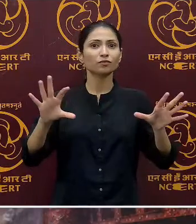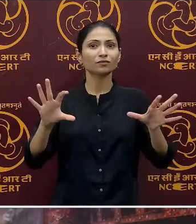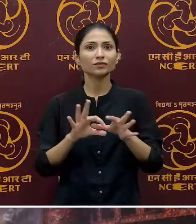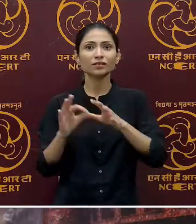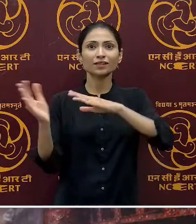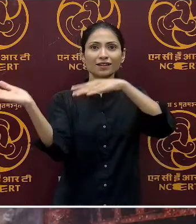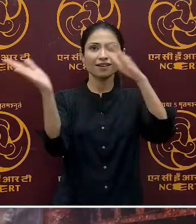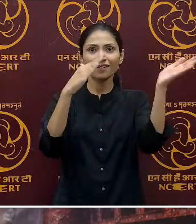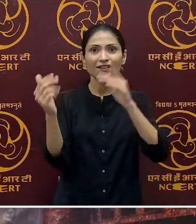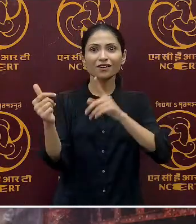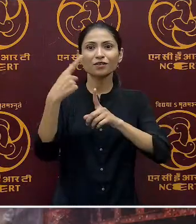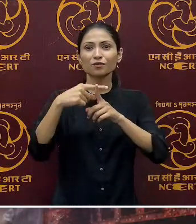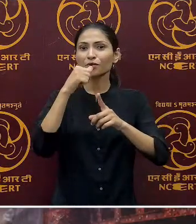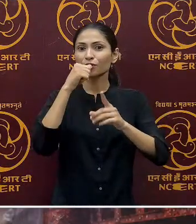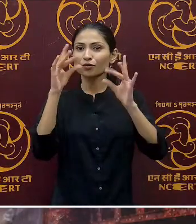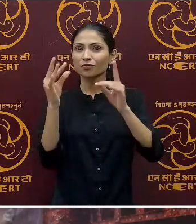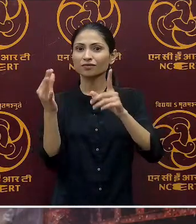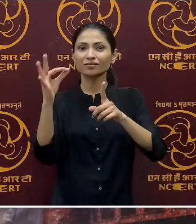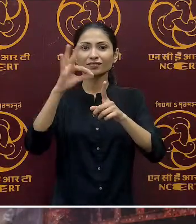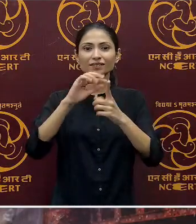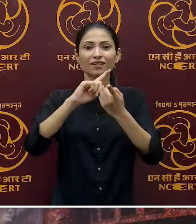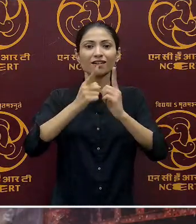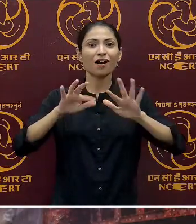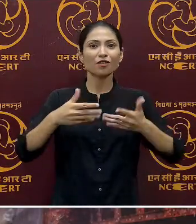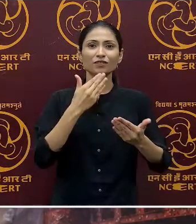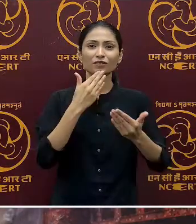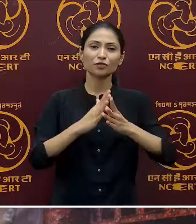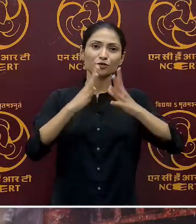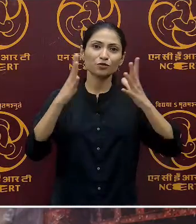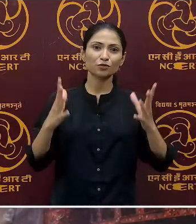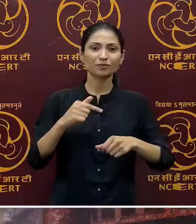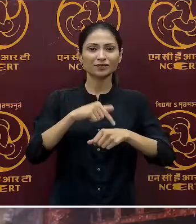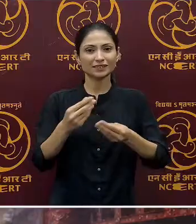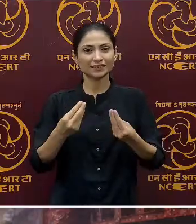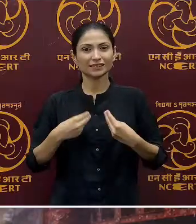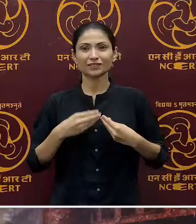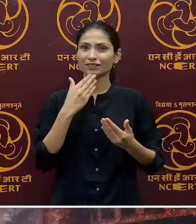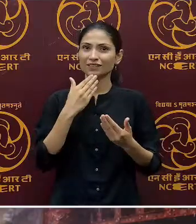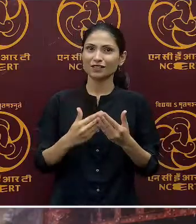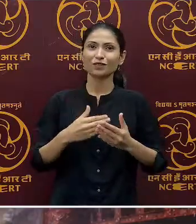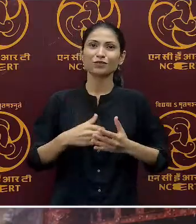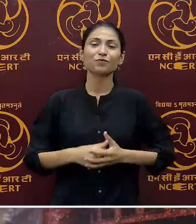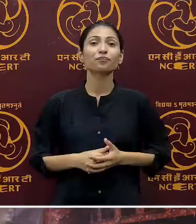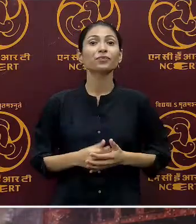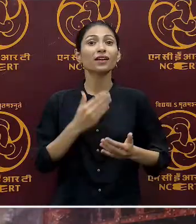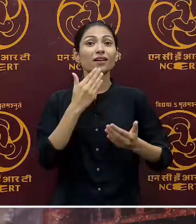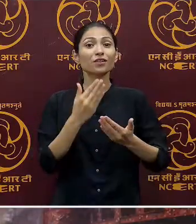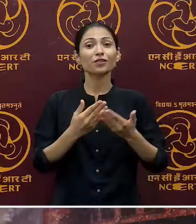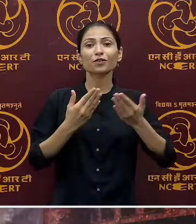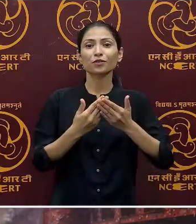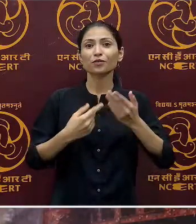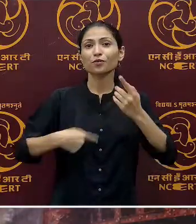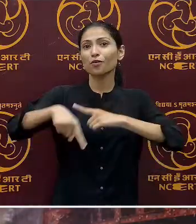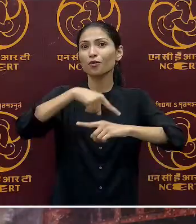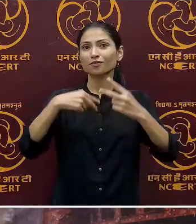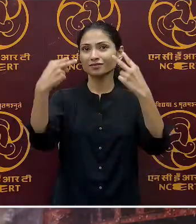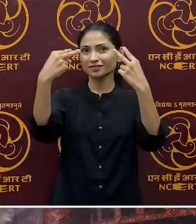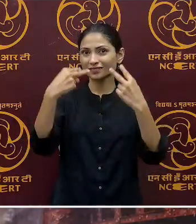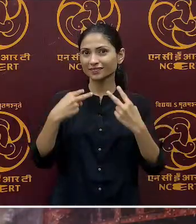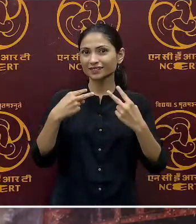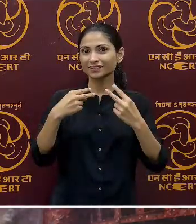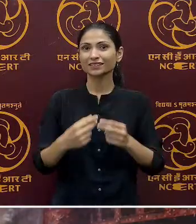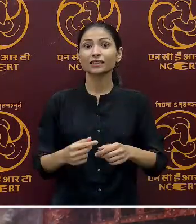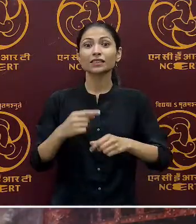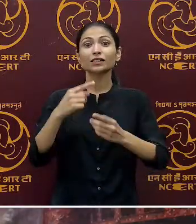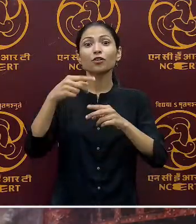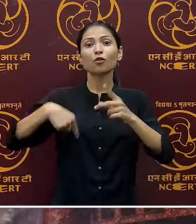water on iron. Thank you once again for giving us your time. Thank you ma'am. Thank you to all the viewers for being with us. I really hope that